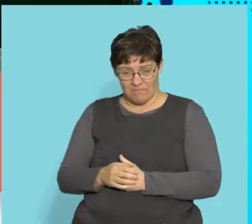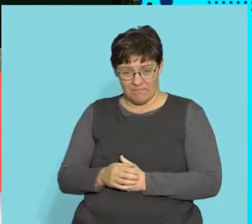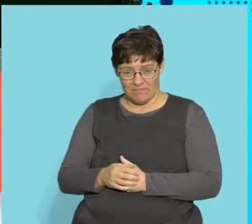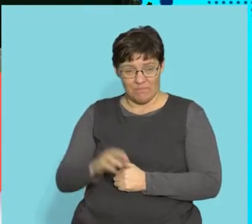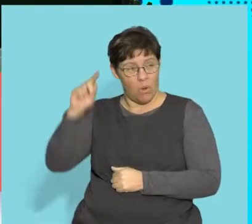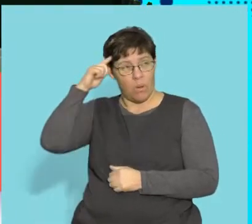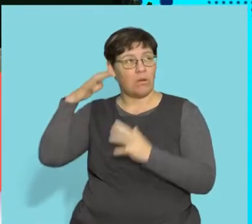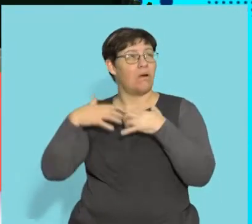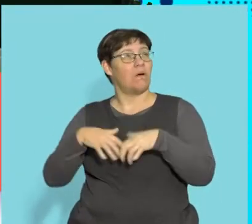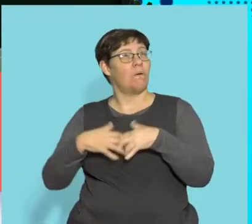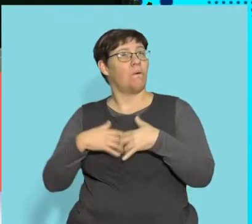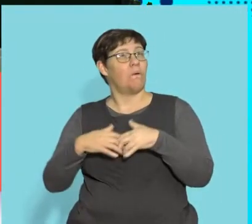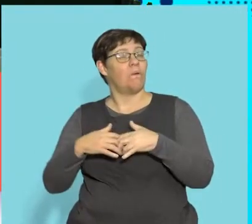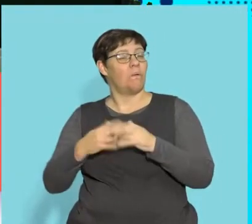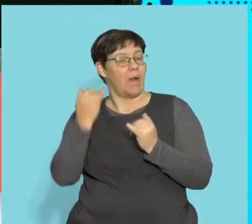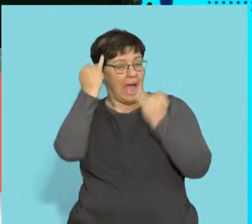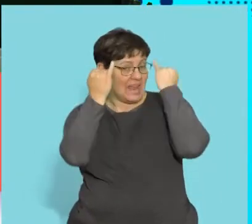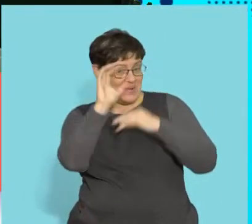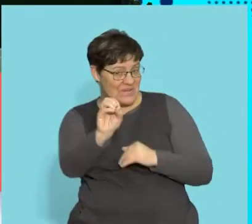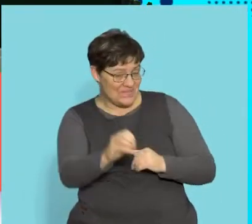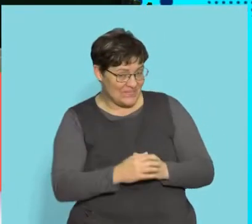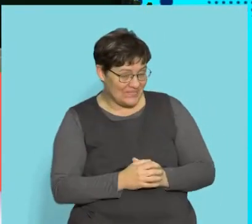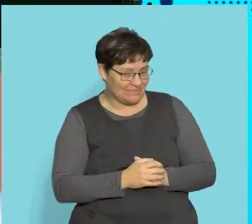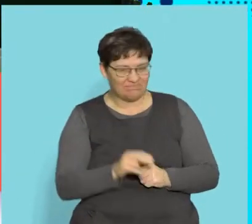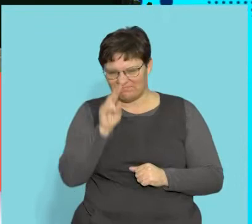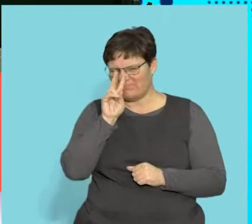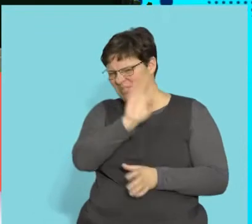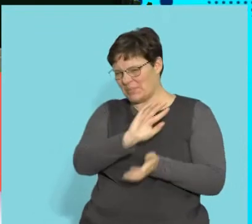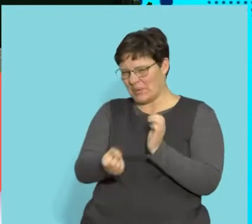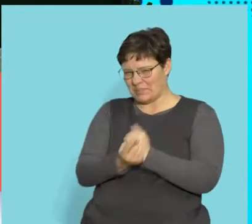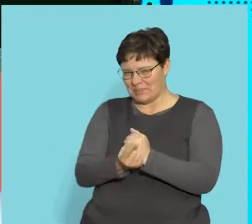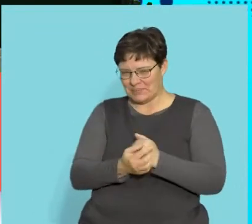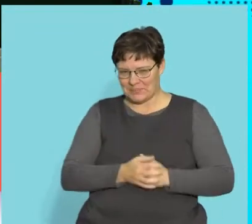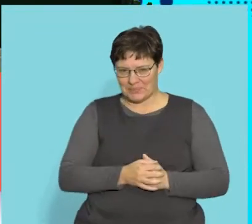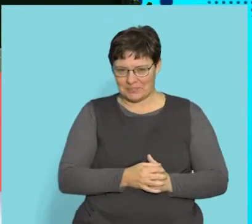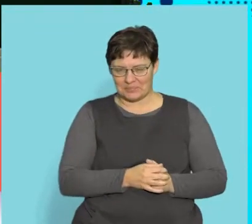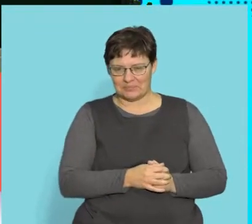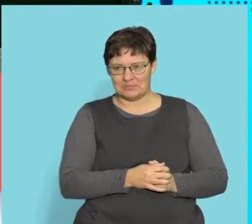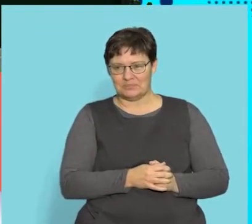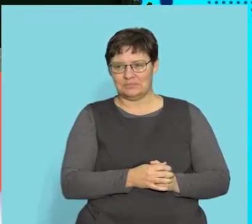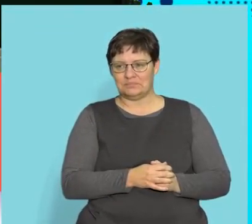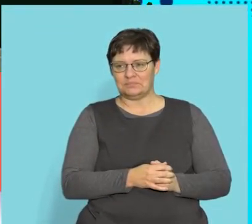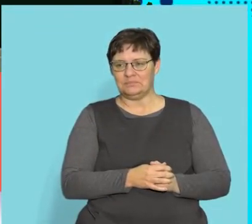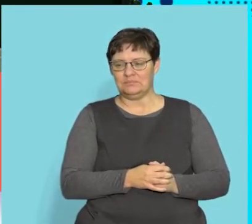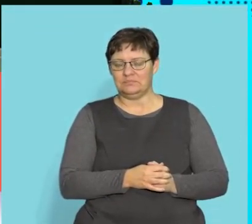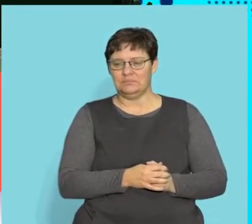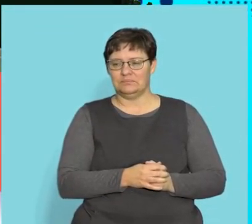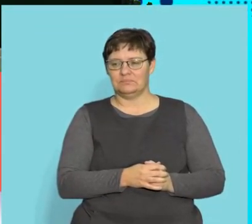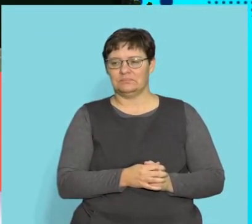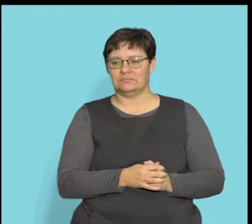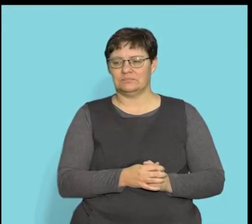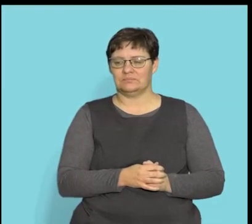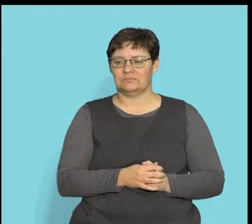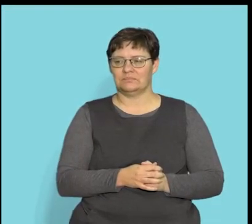volume? I'm hoping that your brain is getting some ideas. Let's go to the board to see what happens.